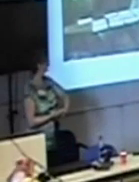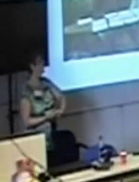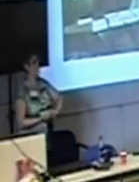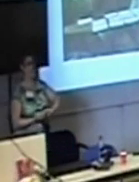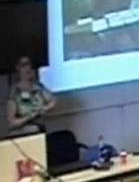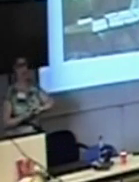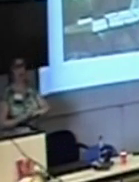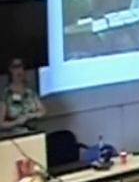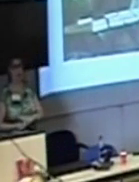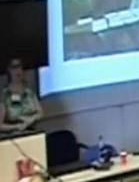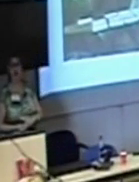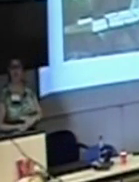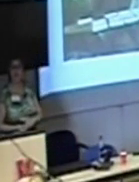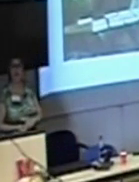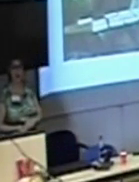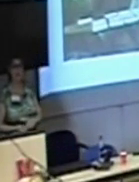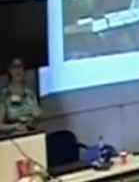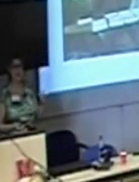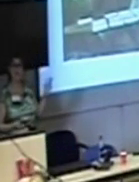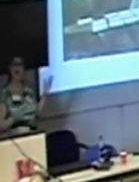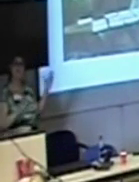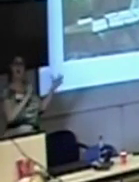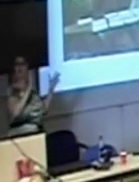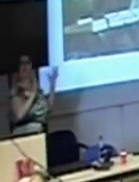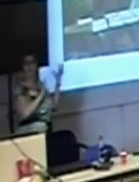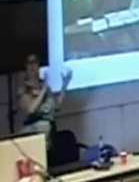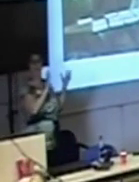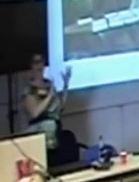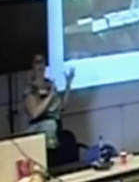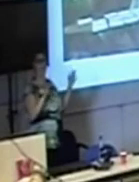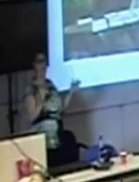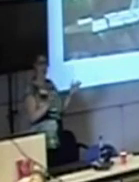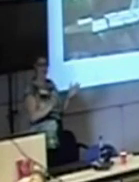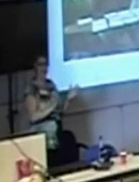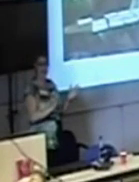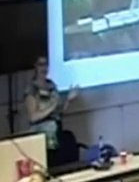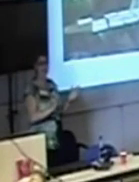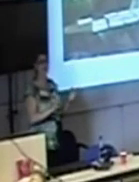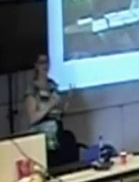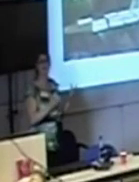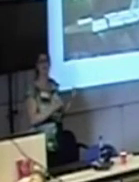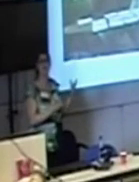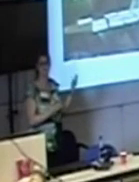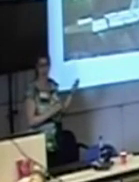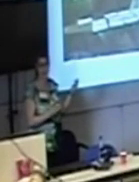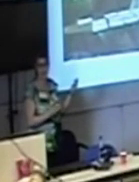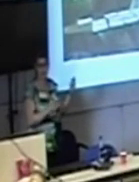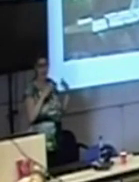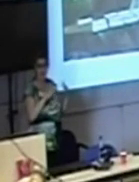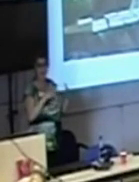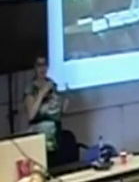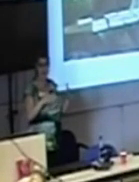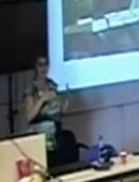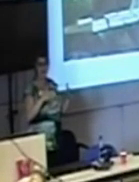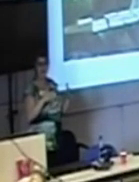So… What happened there? What happened there? Yeah, mean, whatever understanding these gains or doing all these tasks is extremely fragile,